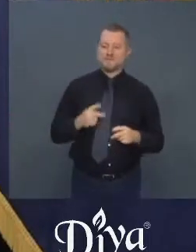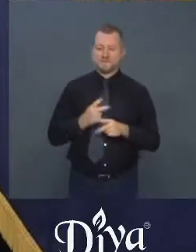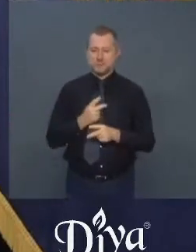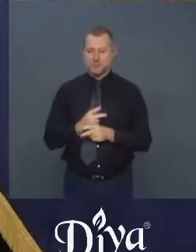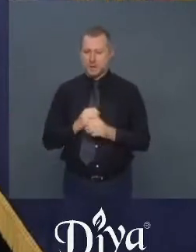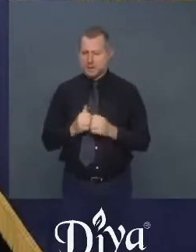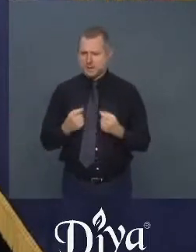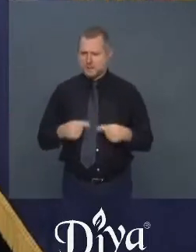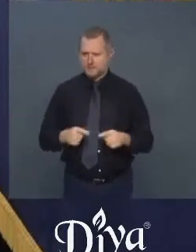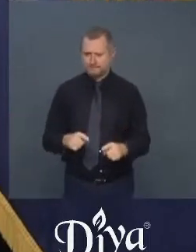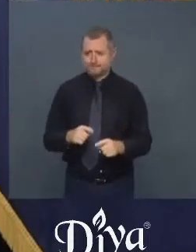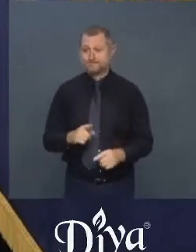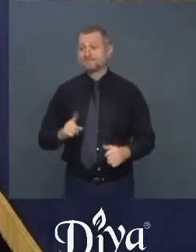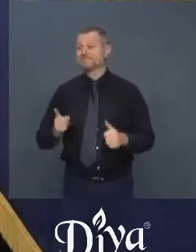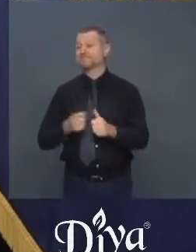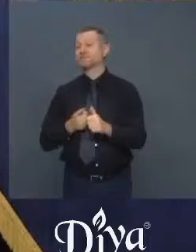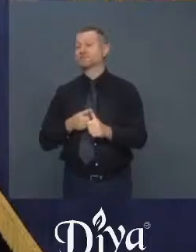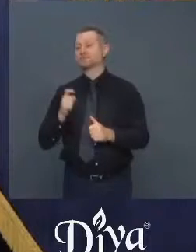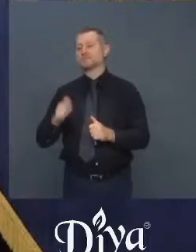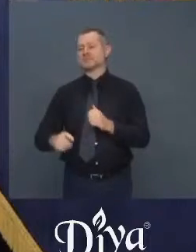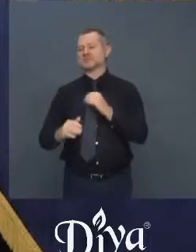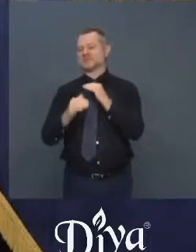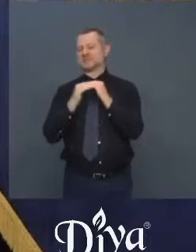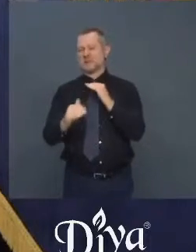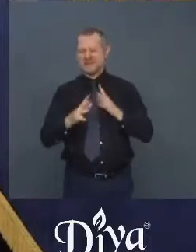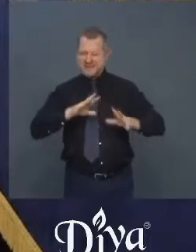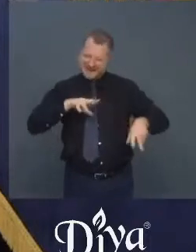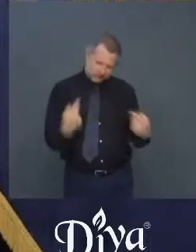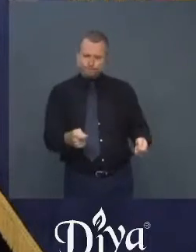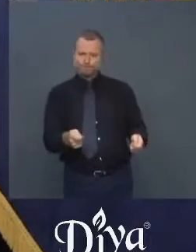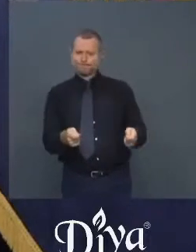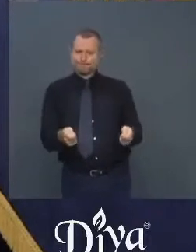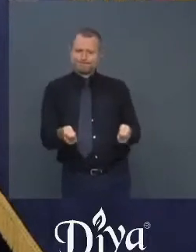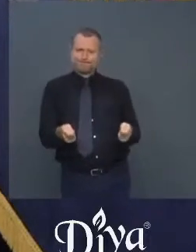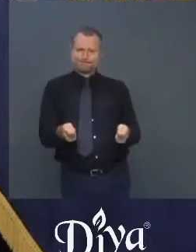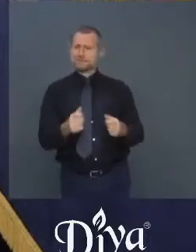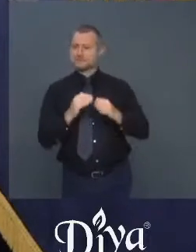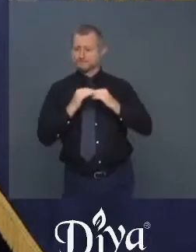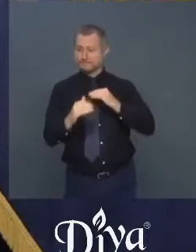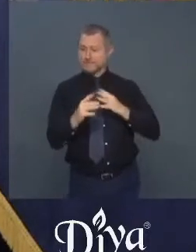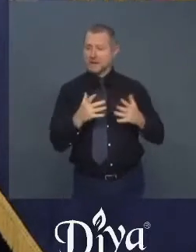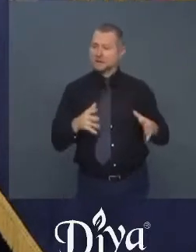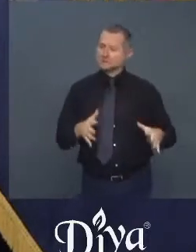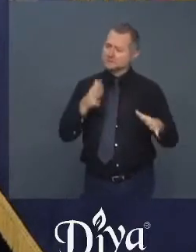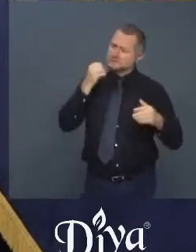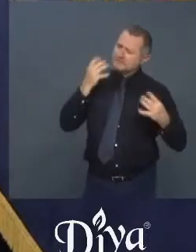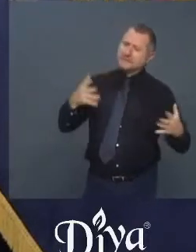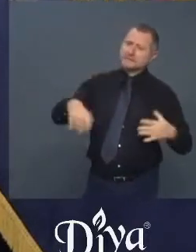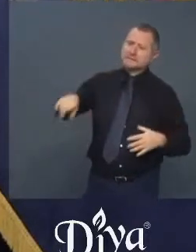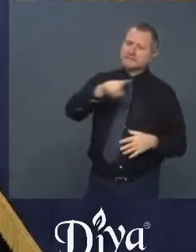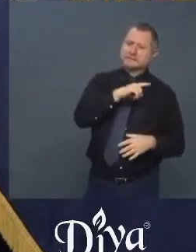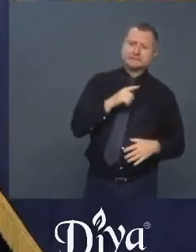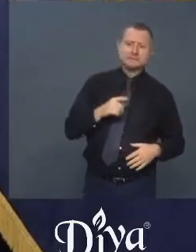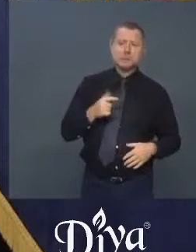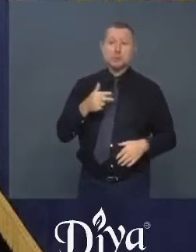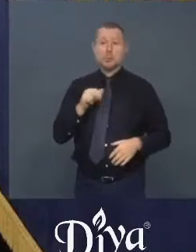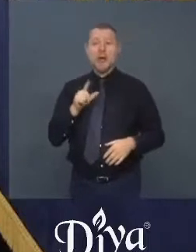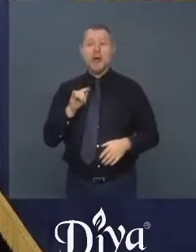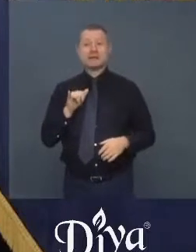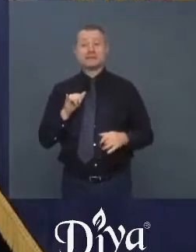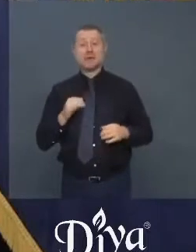to stabilize the city now. And there is a lot of anxiety. It's more than quality of life.